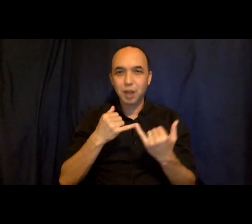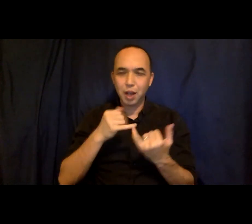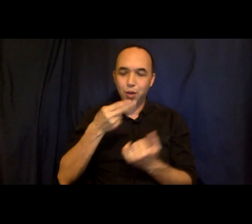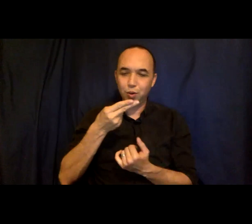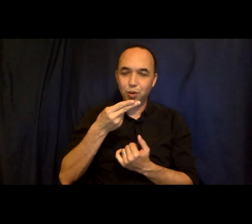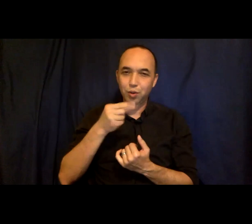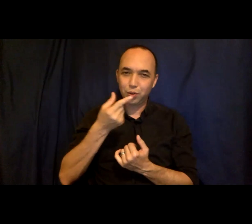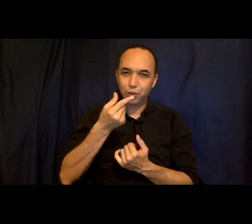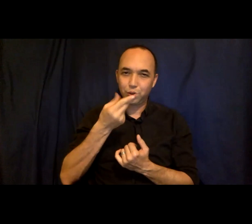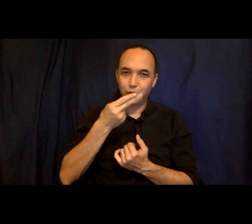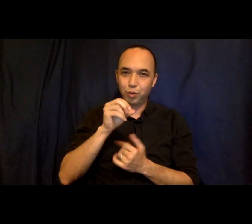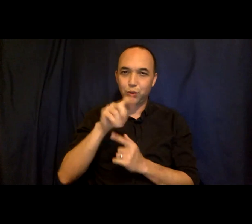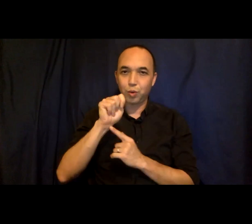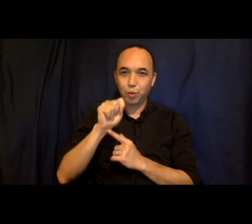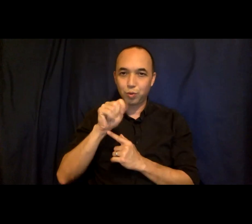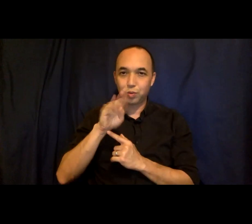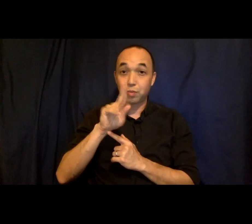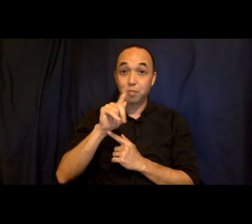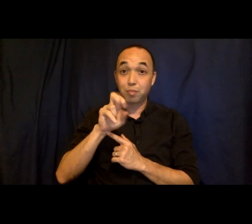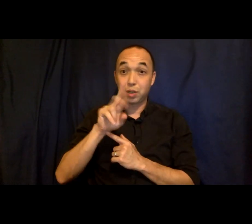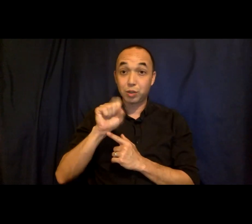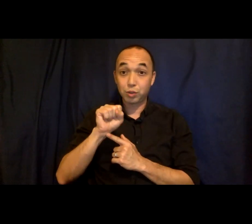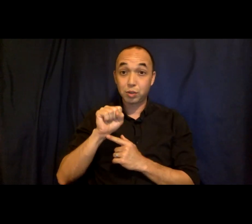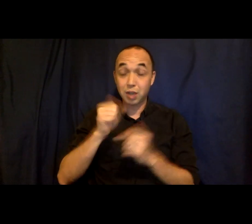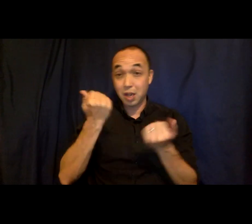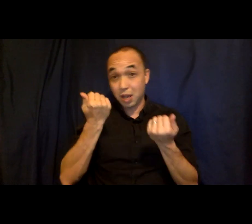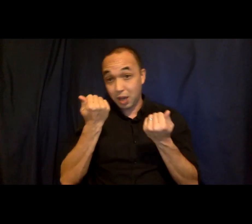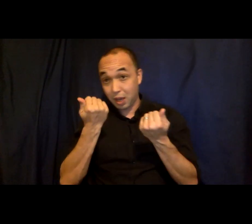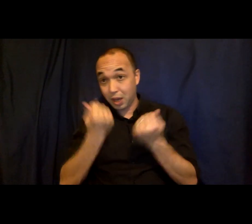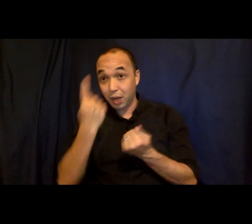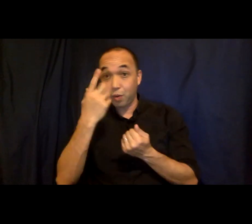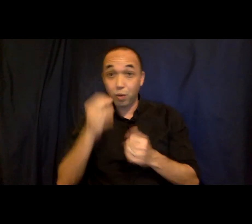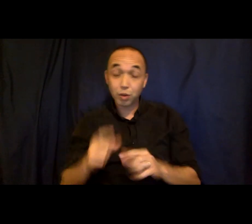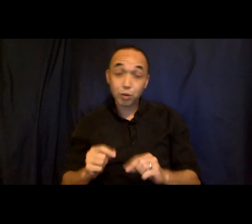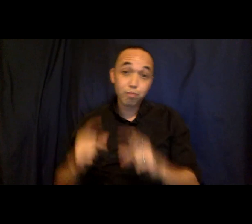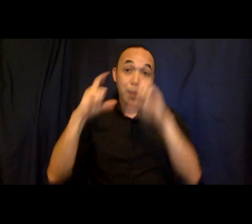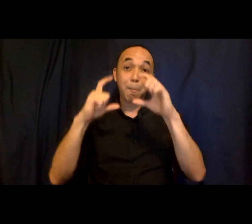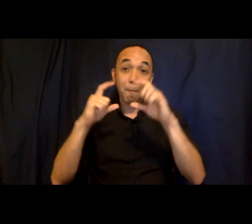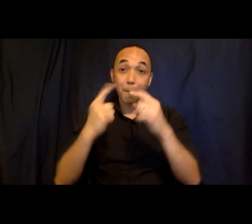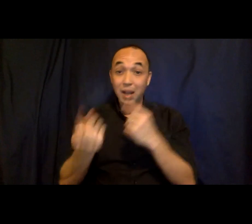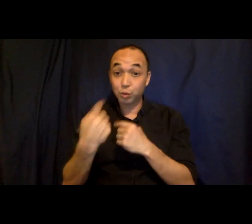If we want to have someone come in and ask a question, why not? Now's a good time while I'm cutting out some stuff.